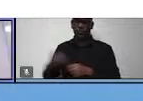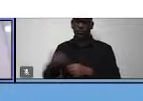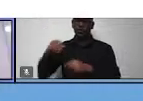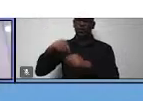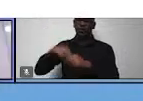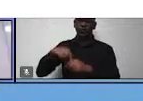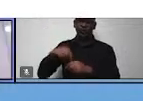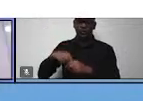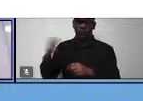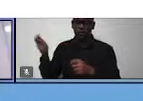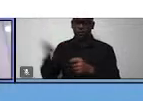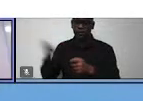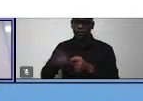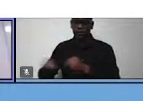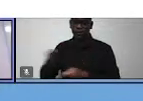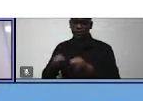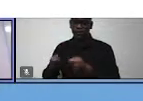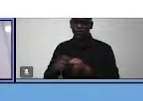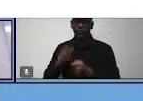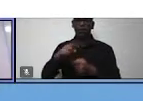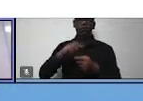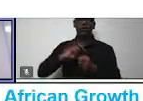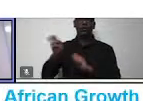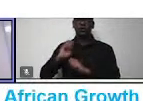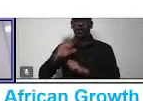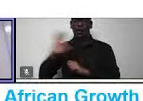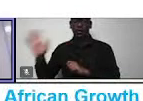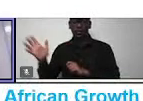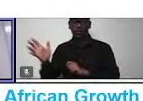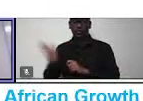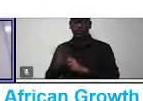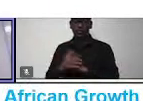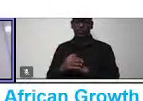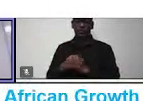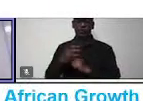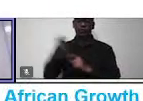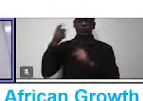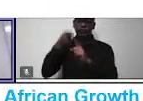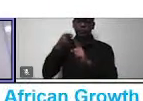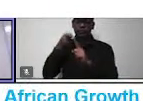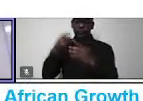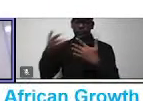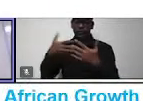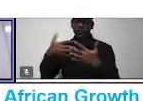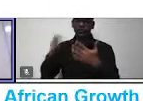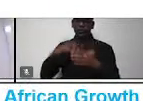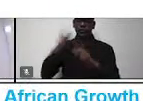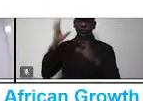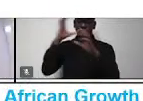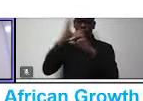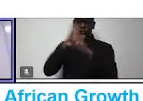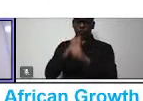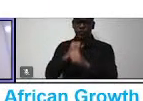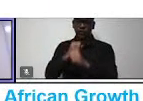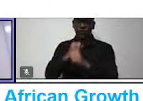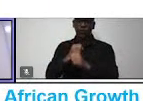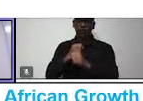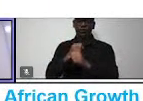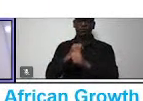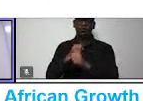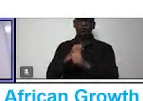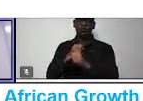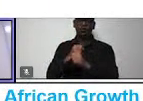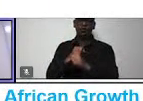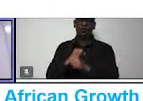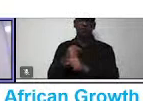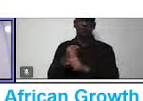So Ilza, next slide. The main thing to keep in mind when we're talking about AGOA is, on the one hand, our